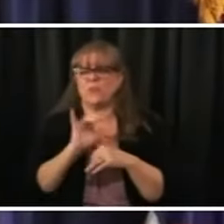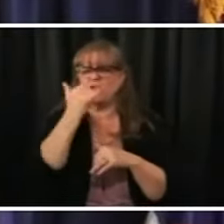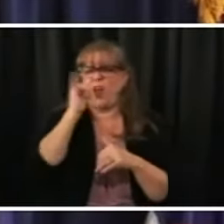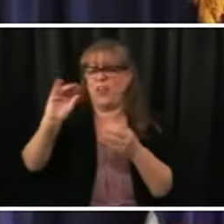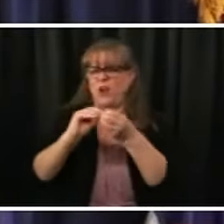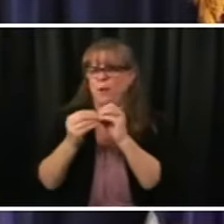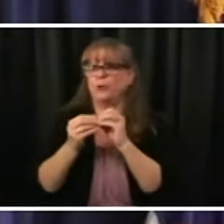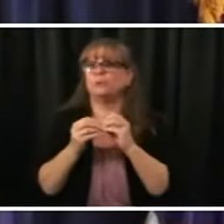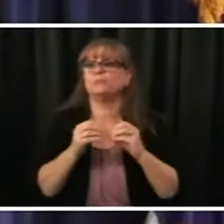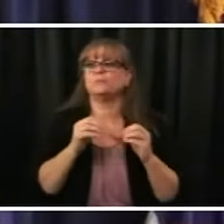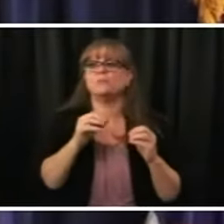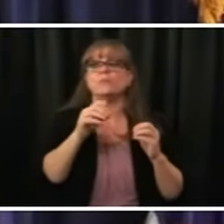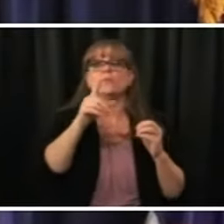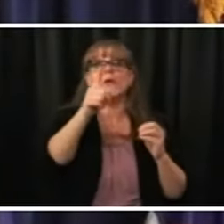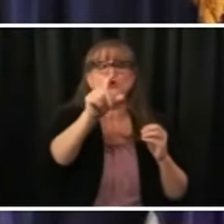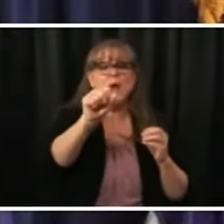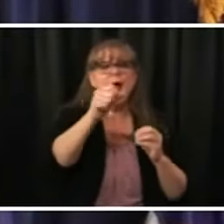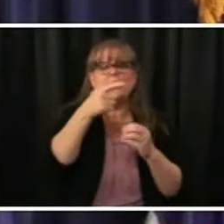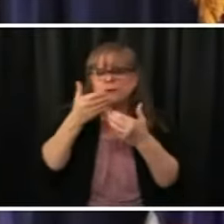use the internet, please do.